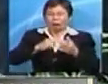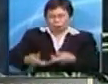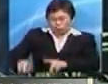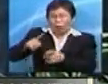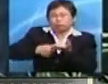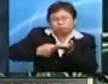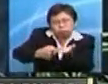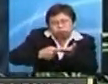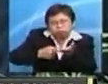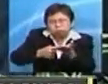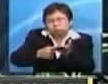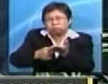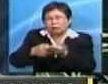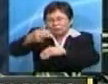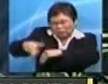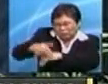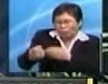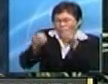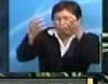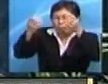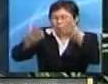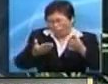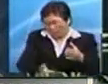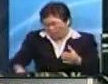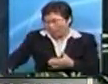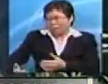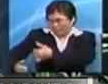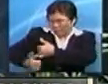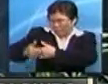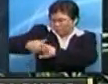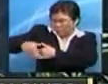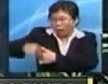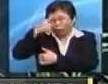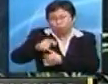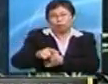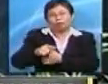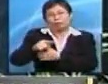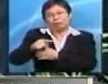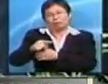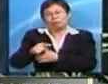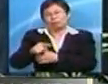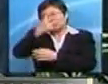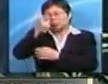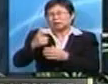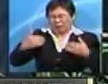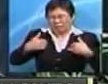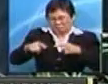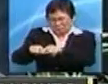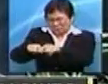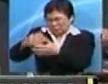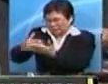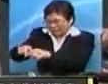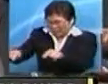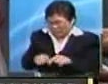of deploying more specific military assets in the event that we need to embark on a more complex phase of the